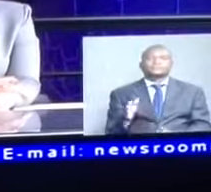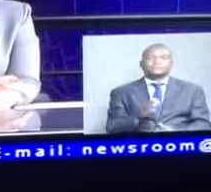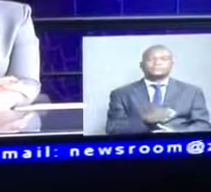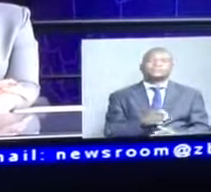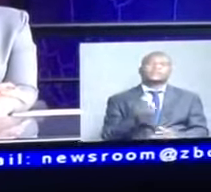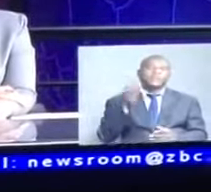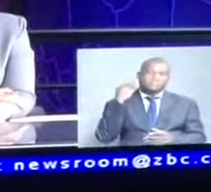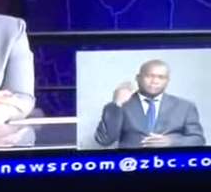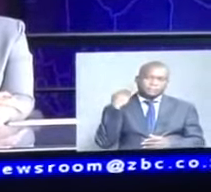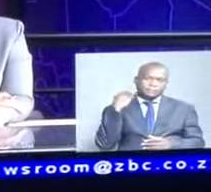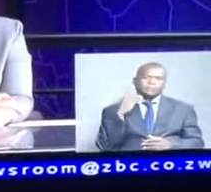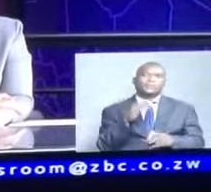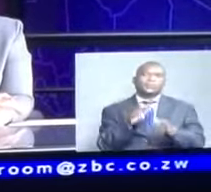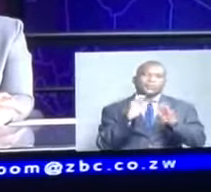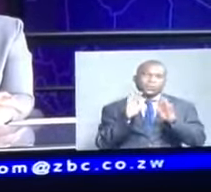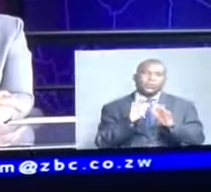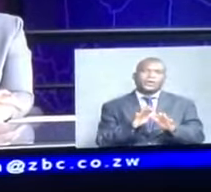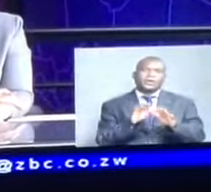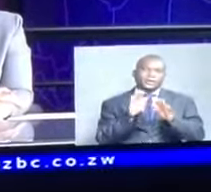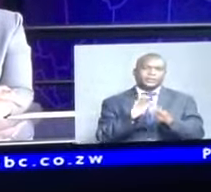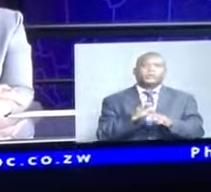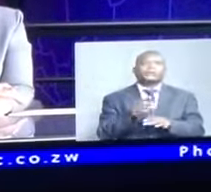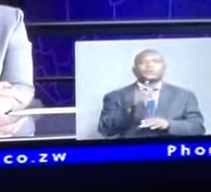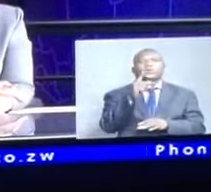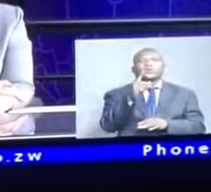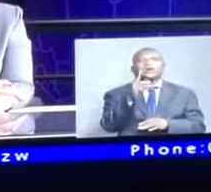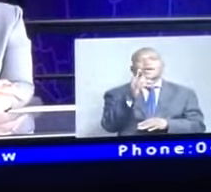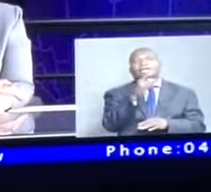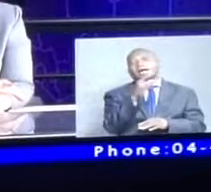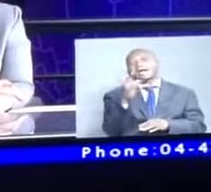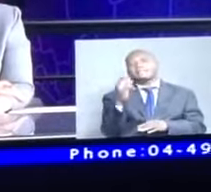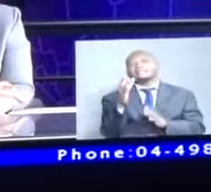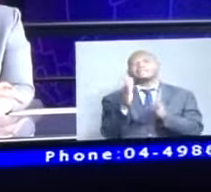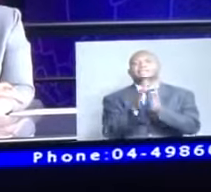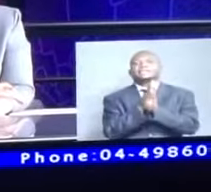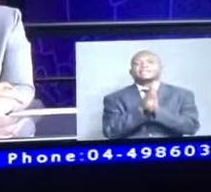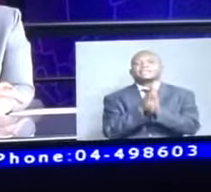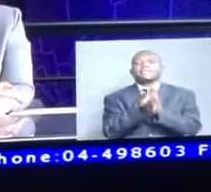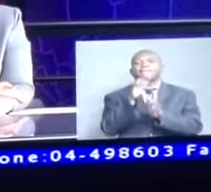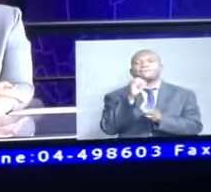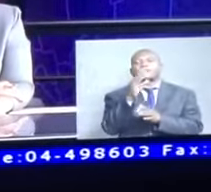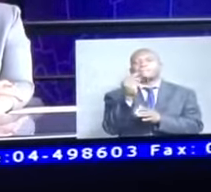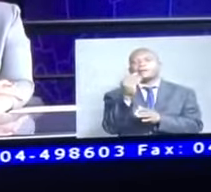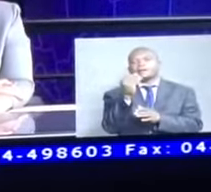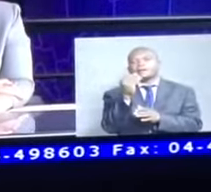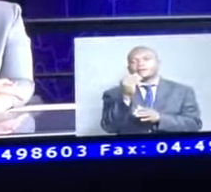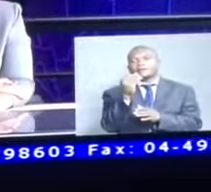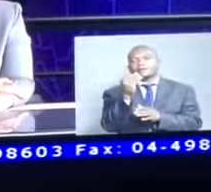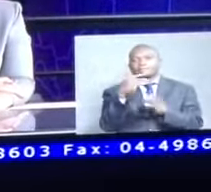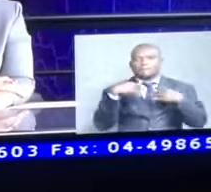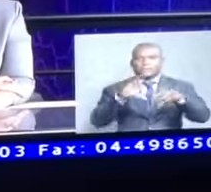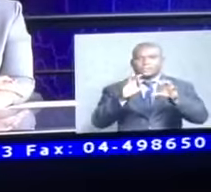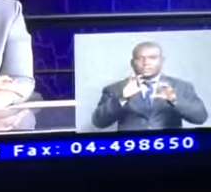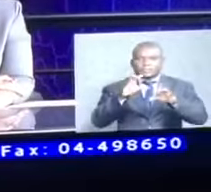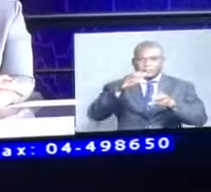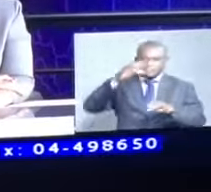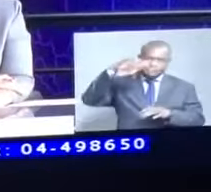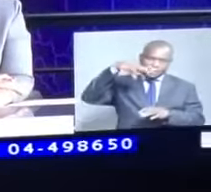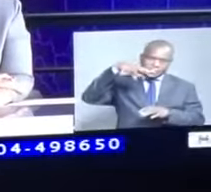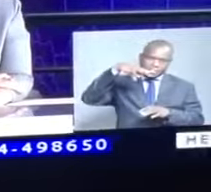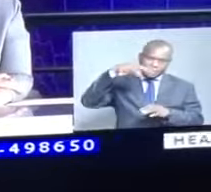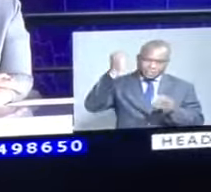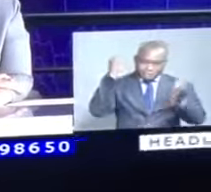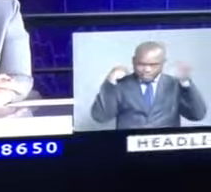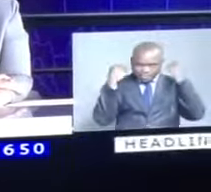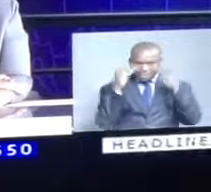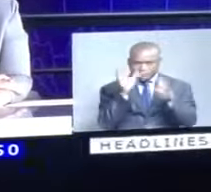long-awaited $110 million Gairezi Hydroelectric Project agreement has been signed, paving way for the commencement of works